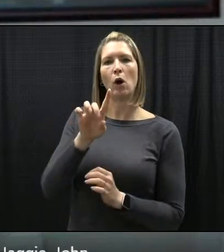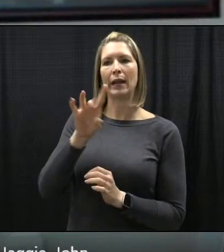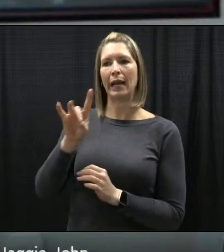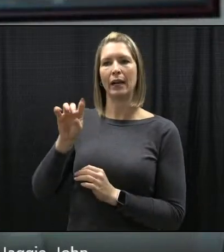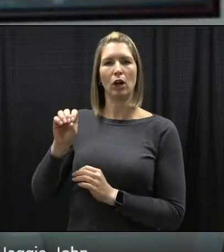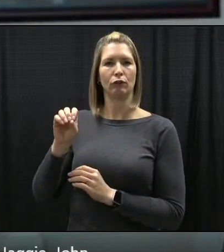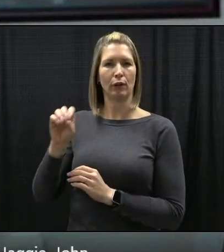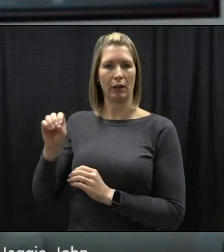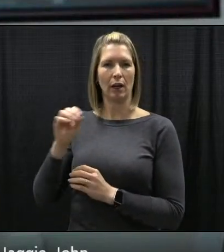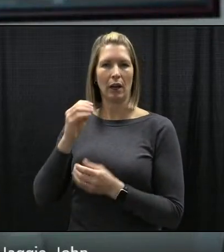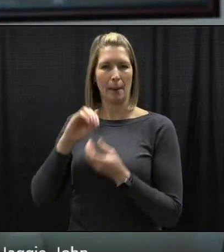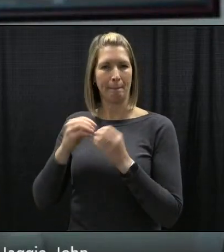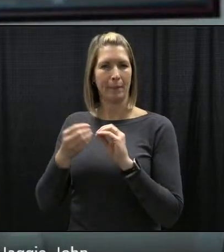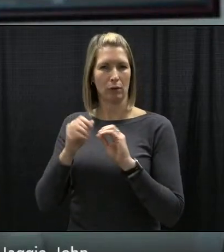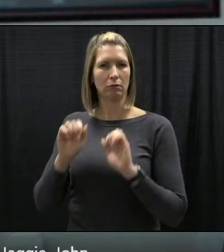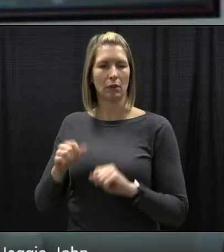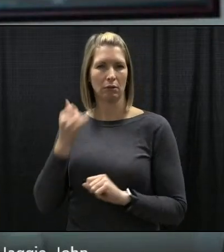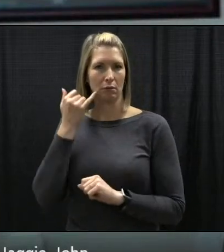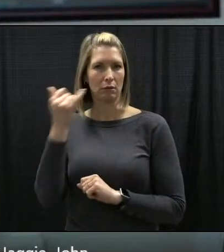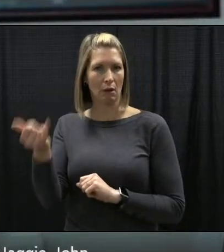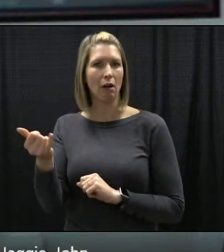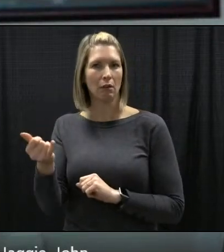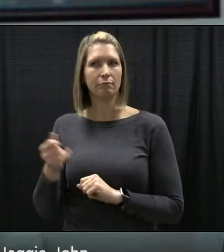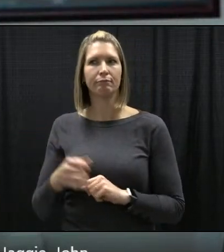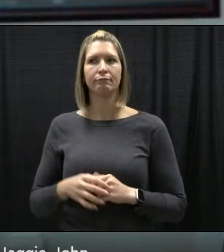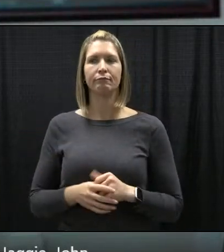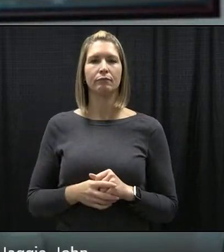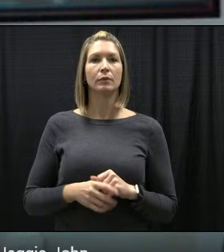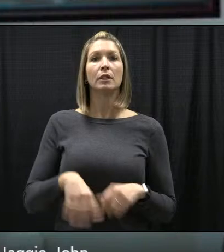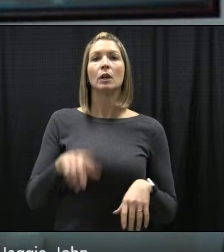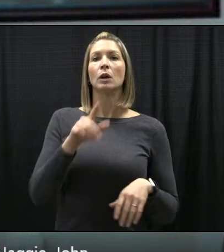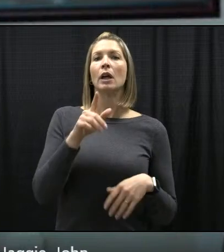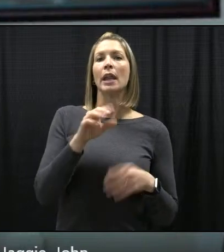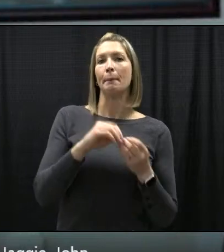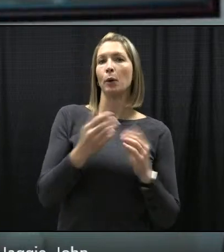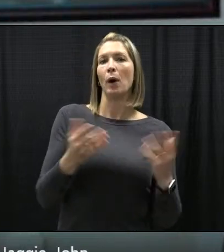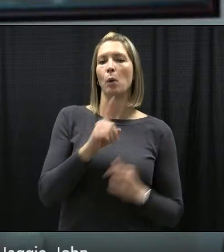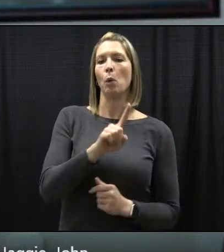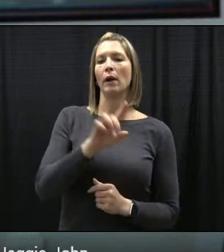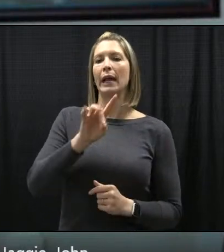media advisory. For those who have a pen, it's